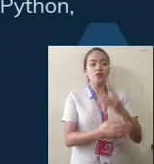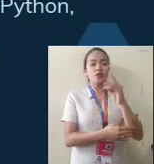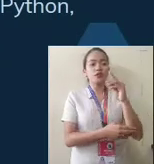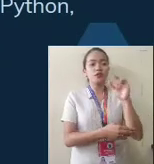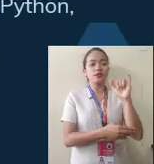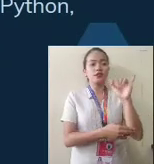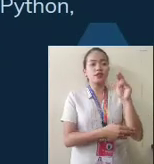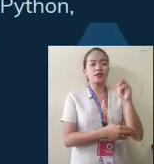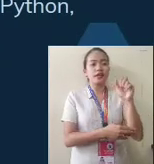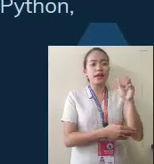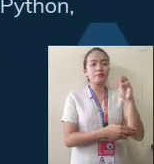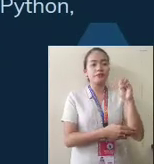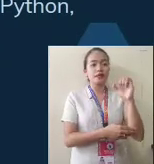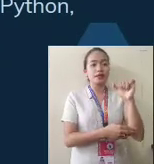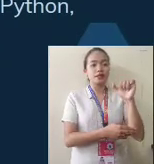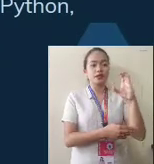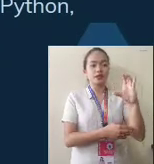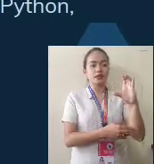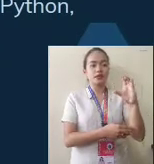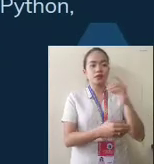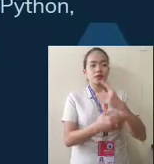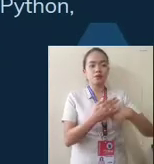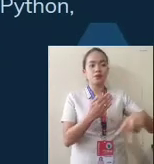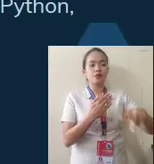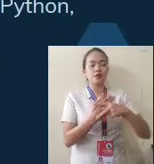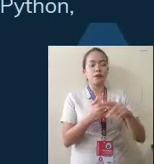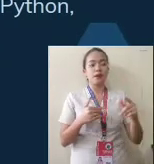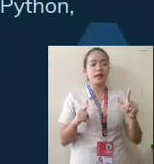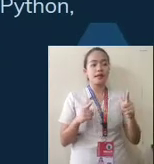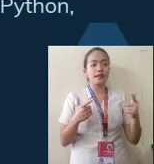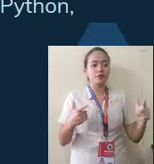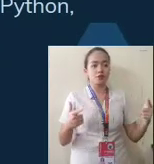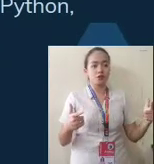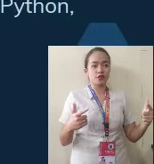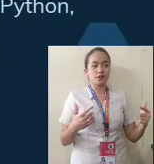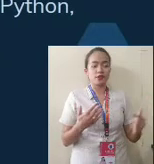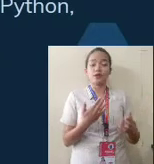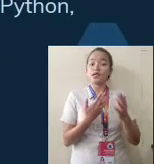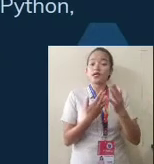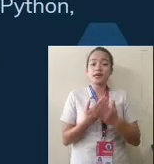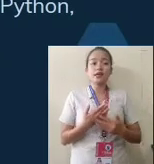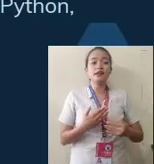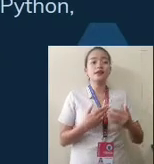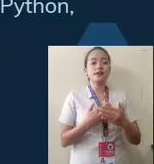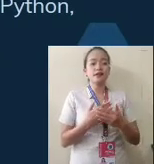and direct comment was still not available.